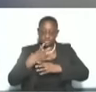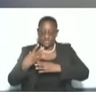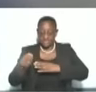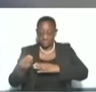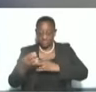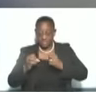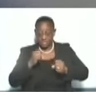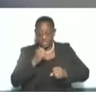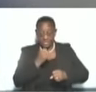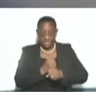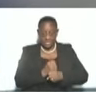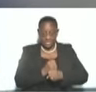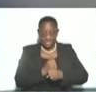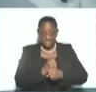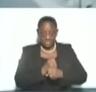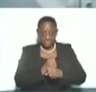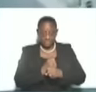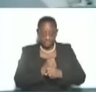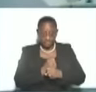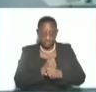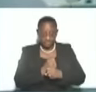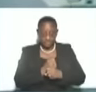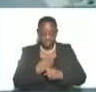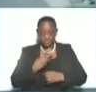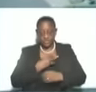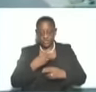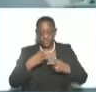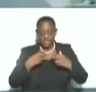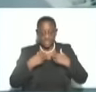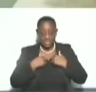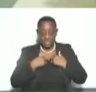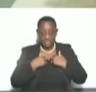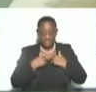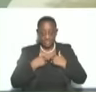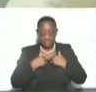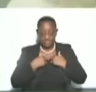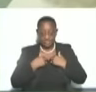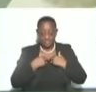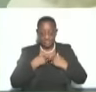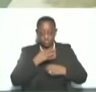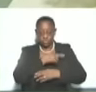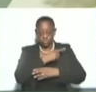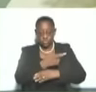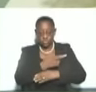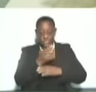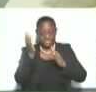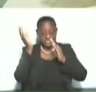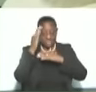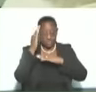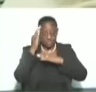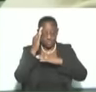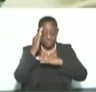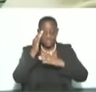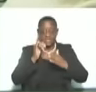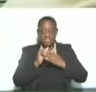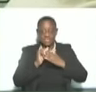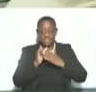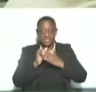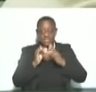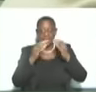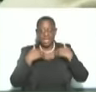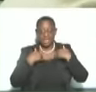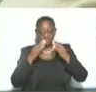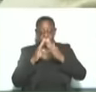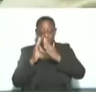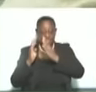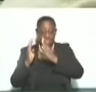opportunities abroad have been beefed up. Managing Director of the Public Hospitals Authority, Aubinette Roll, is hoping a series of seminars and